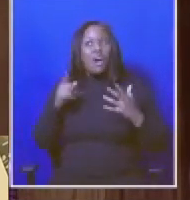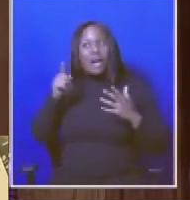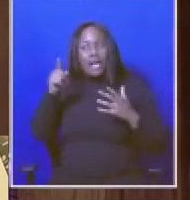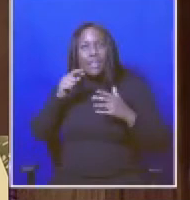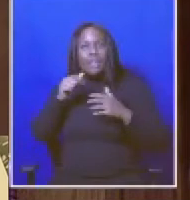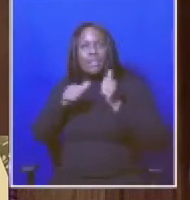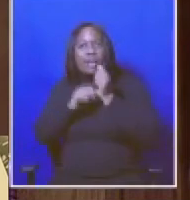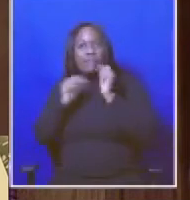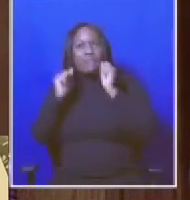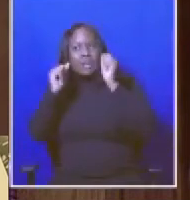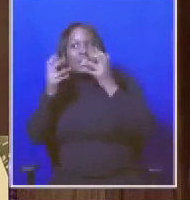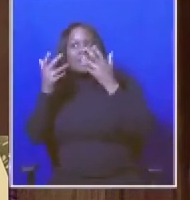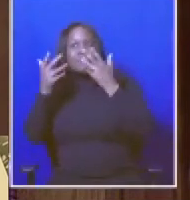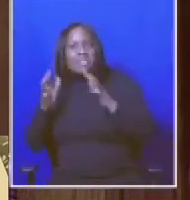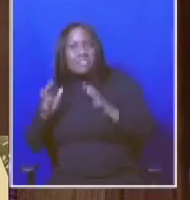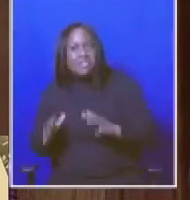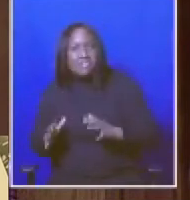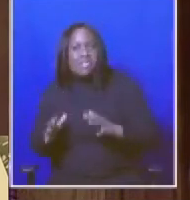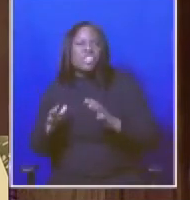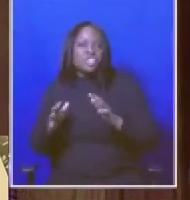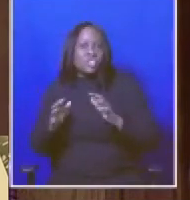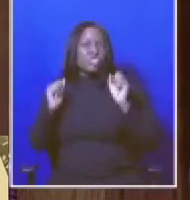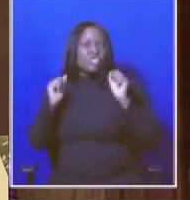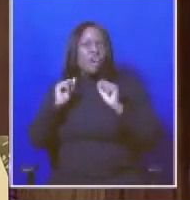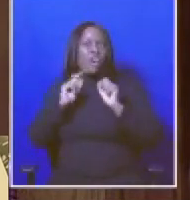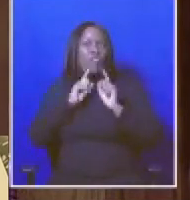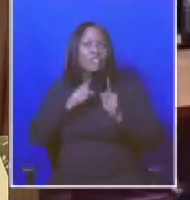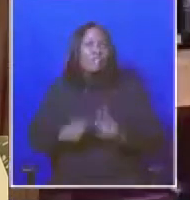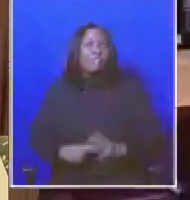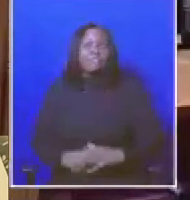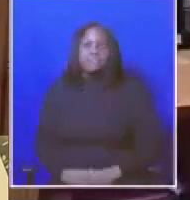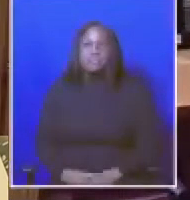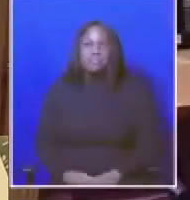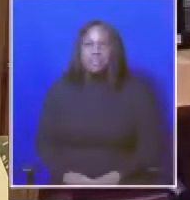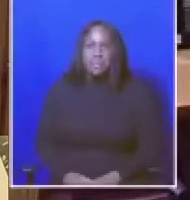science councils that are there in the country. Yeah, Deputy President.